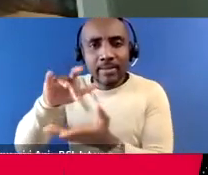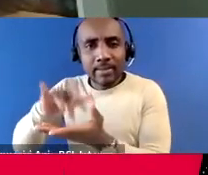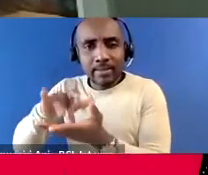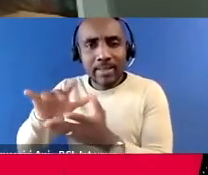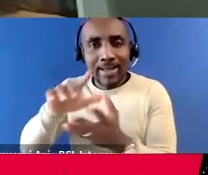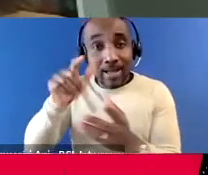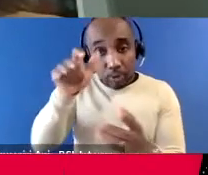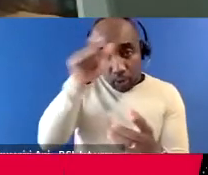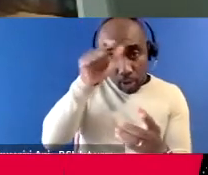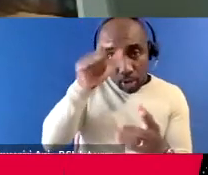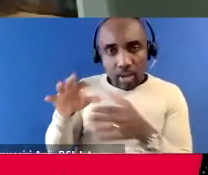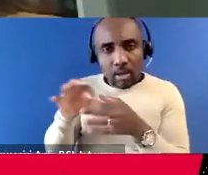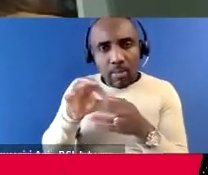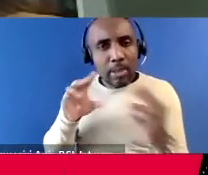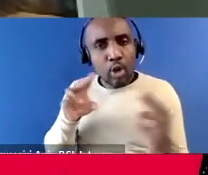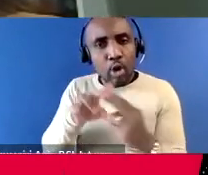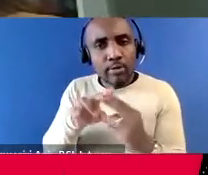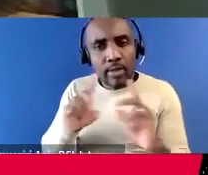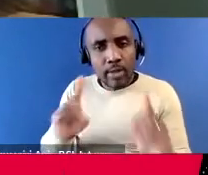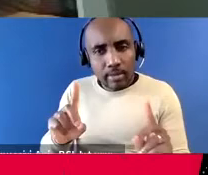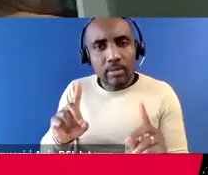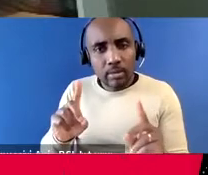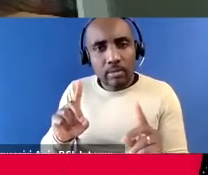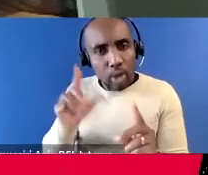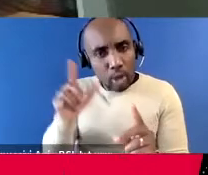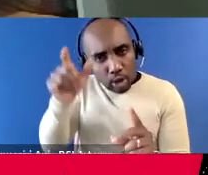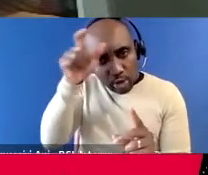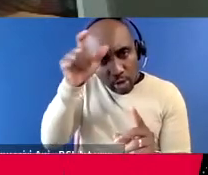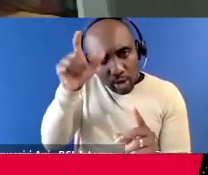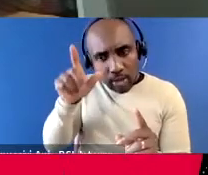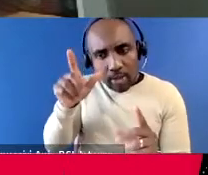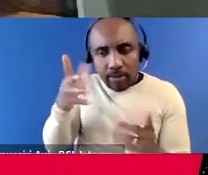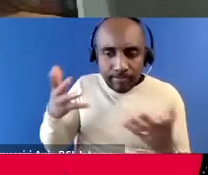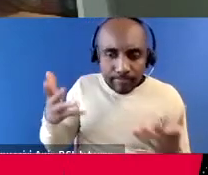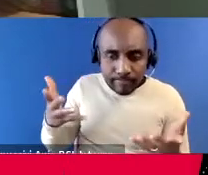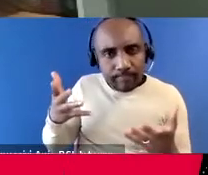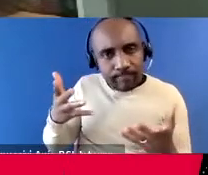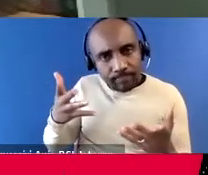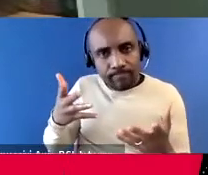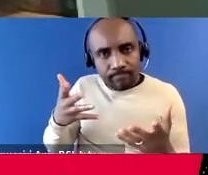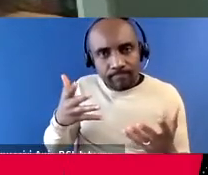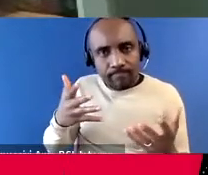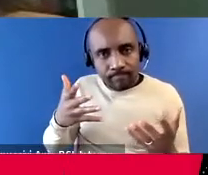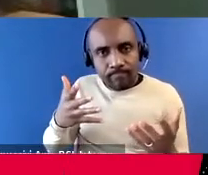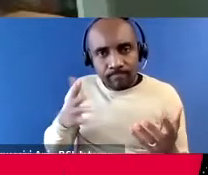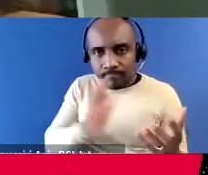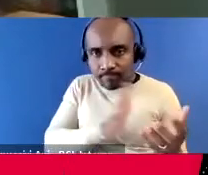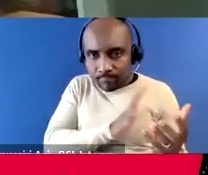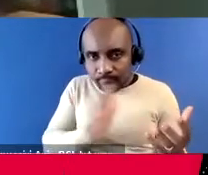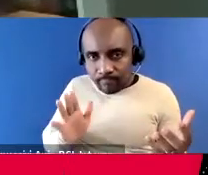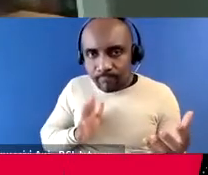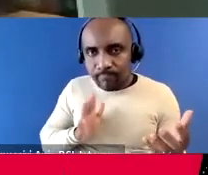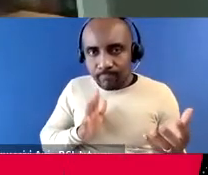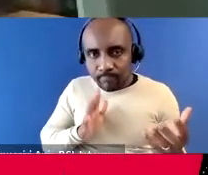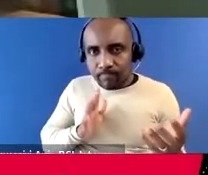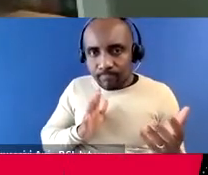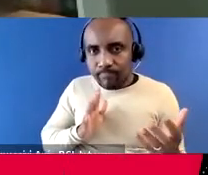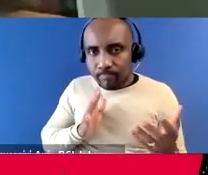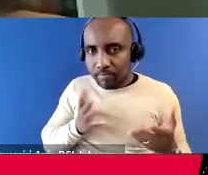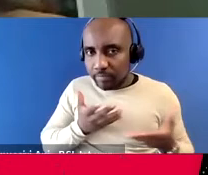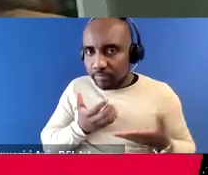Turkey potentially supporting with military and soldiers as well. So it's